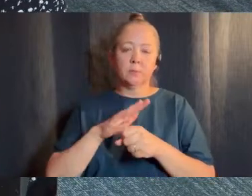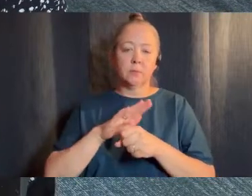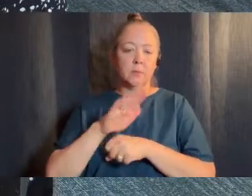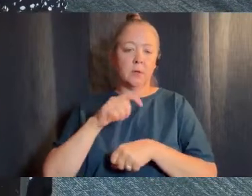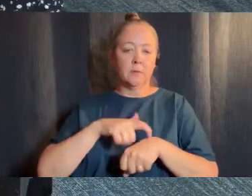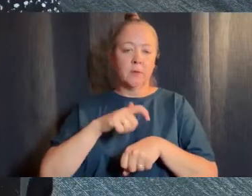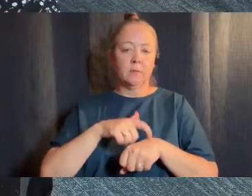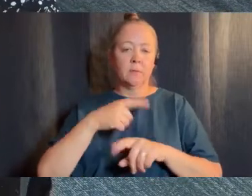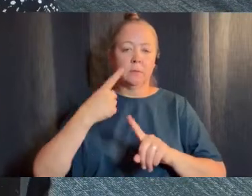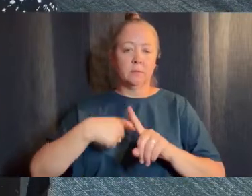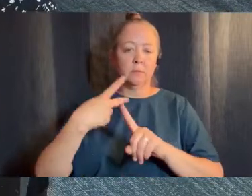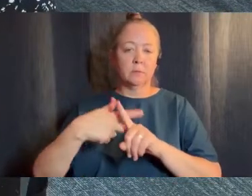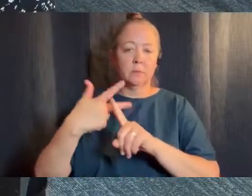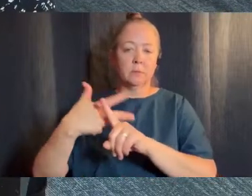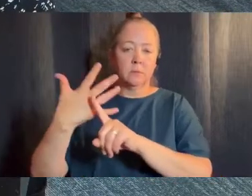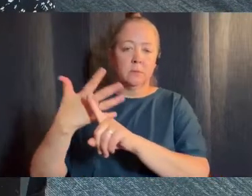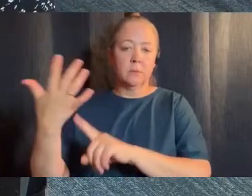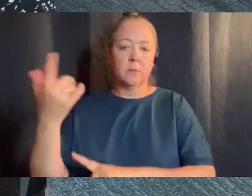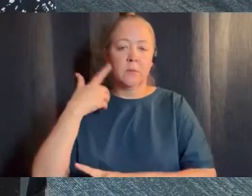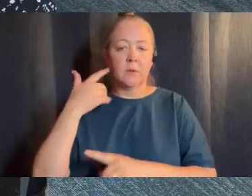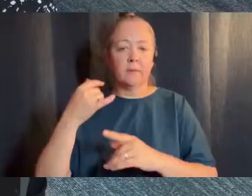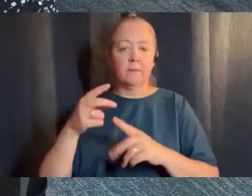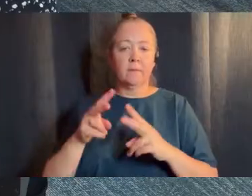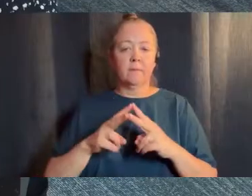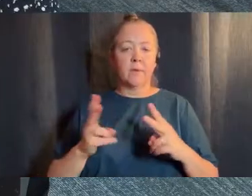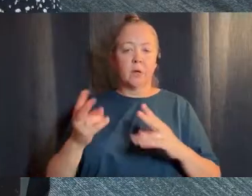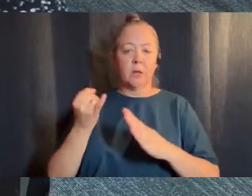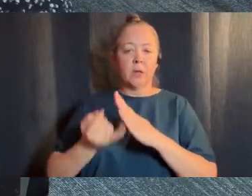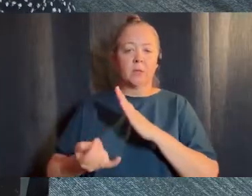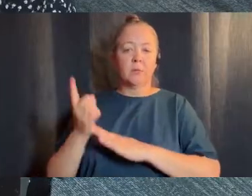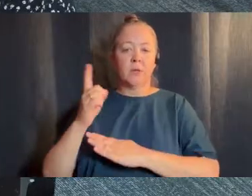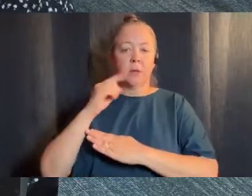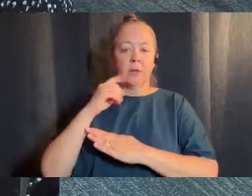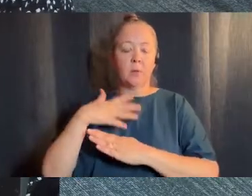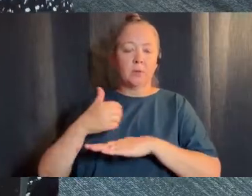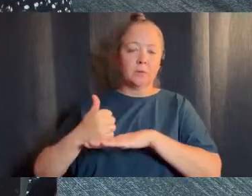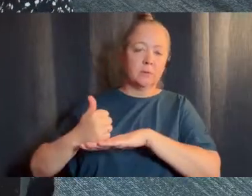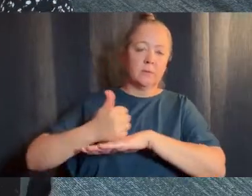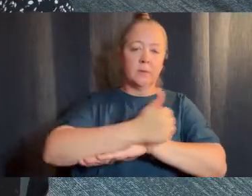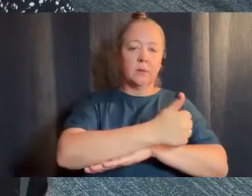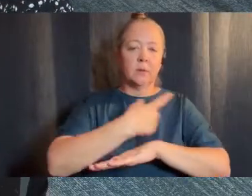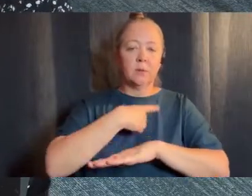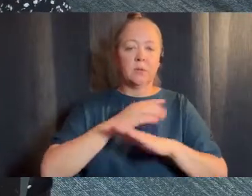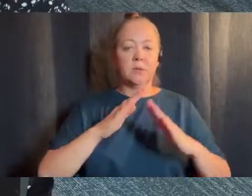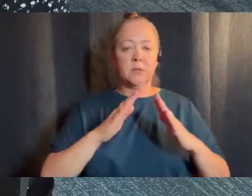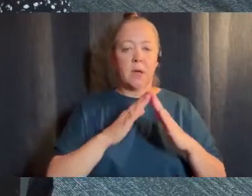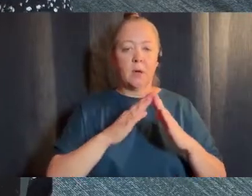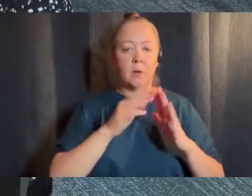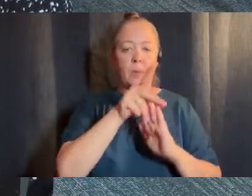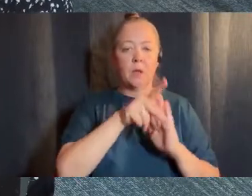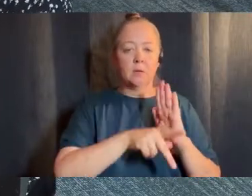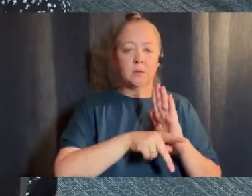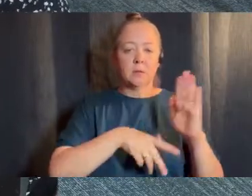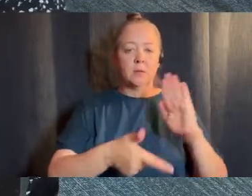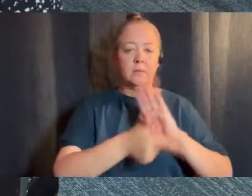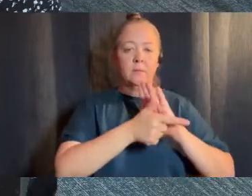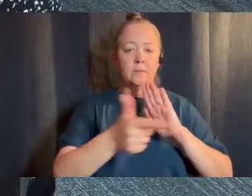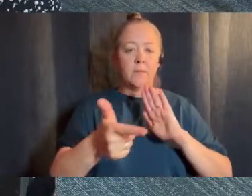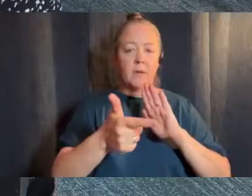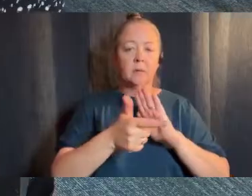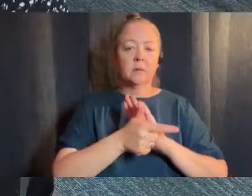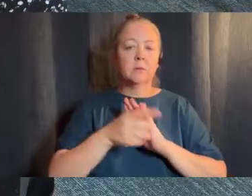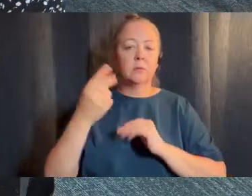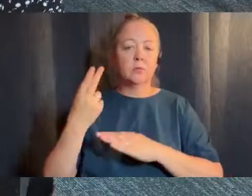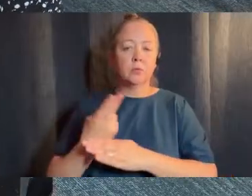the very last minute, there were allegations that he was violating town policy and using town resources without